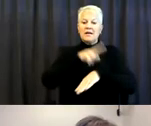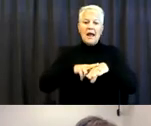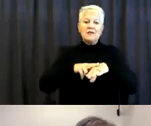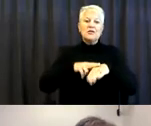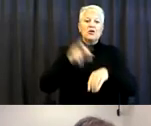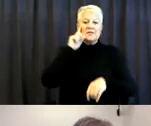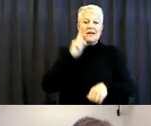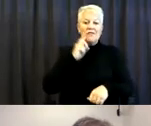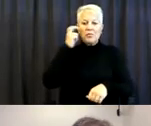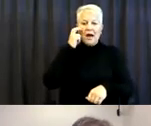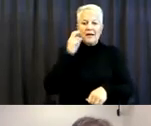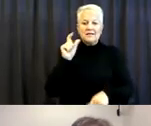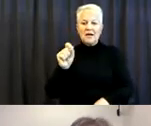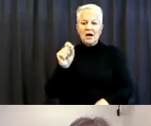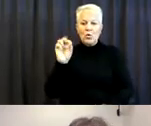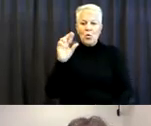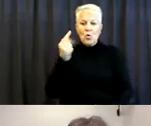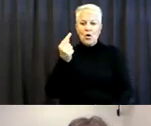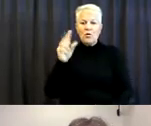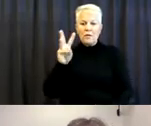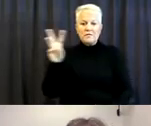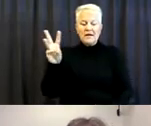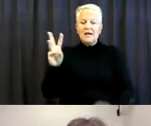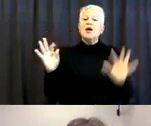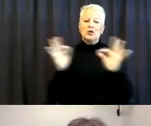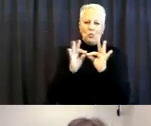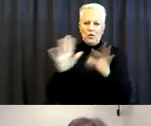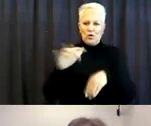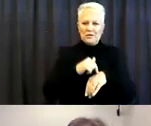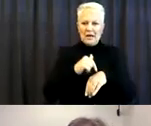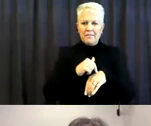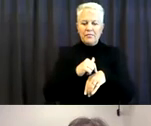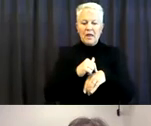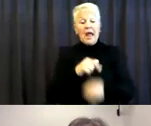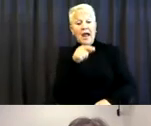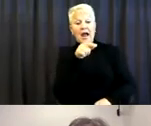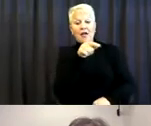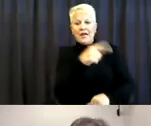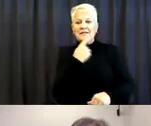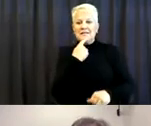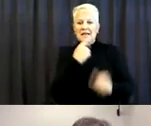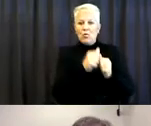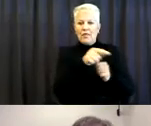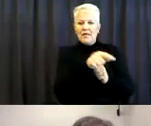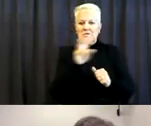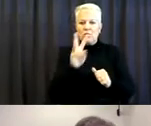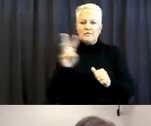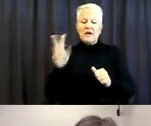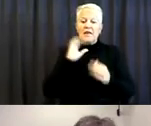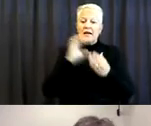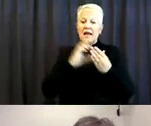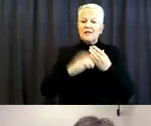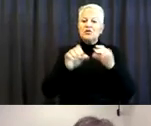nationaldeafblind.org site would be well worth your time. And they go on to say on this site that calendar systems